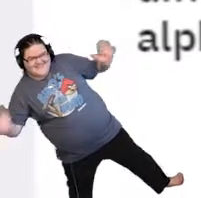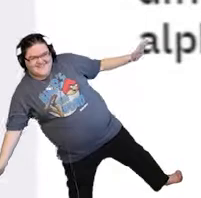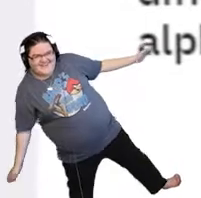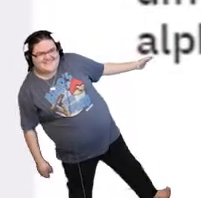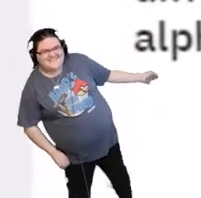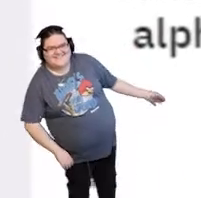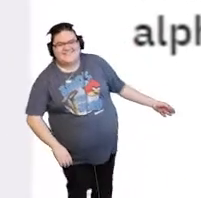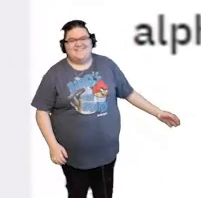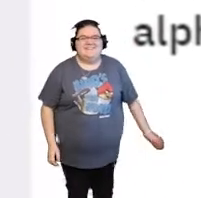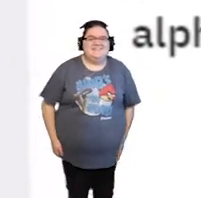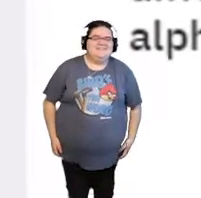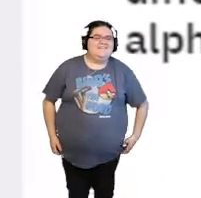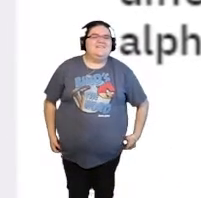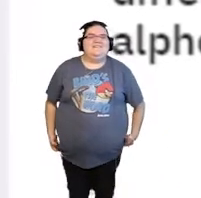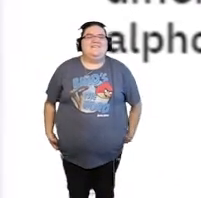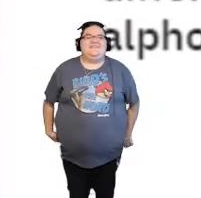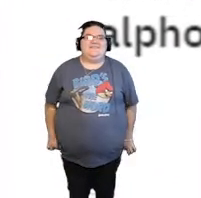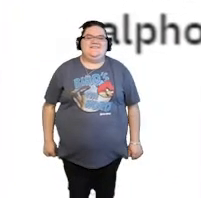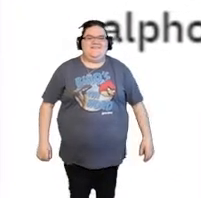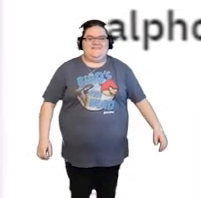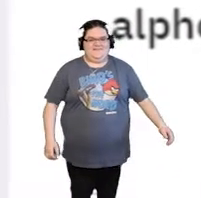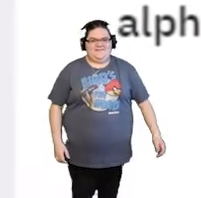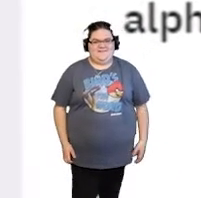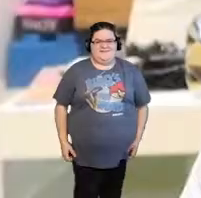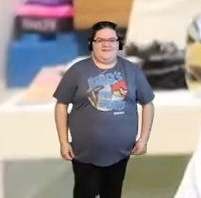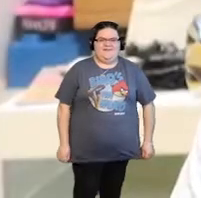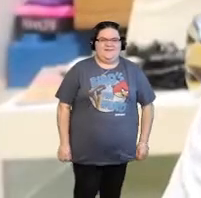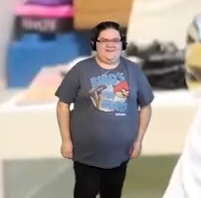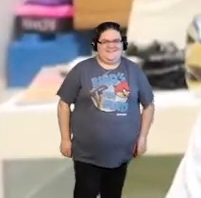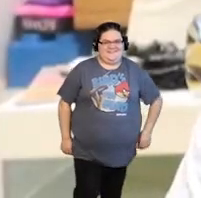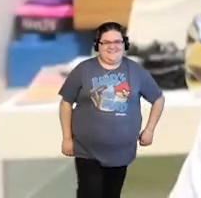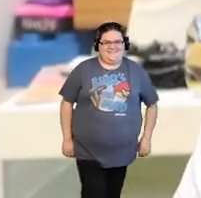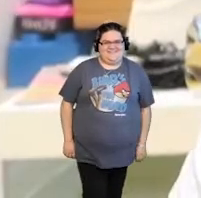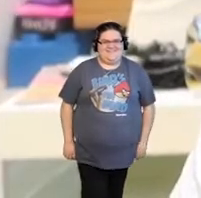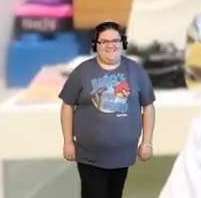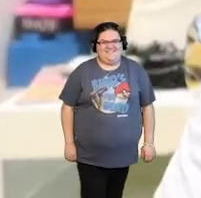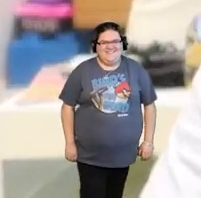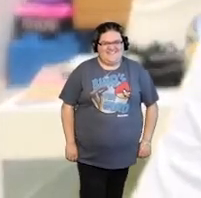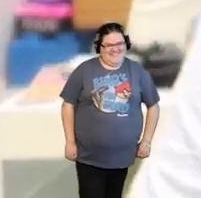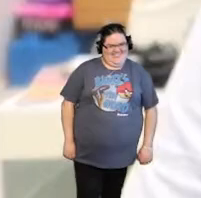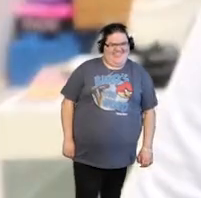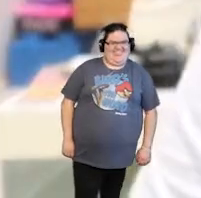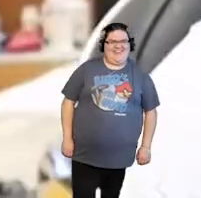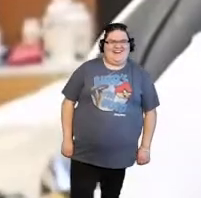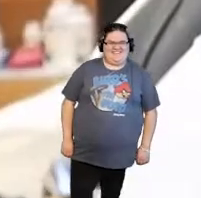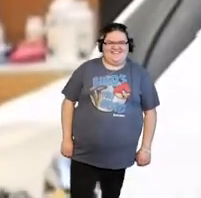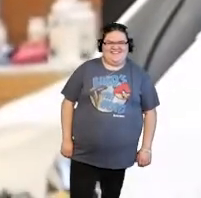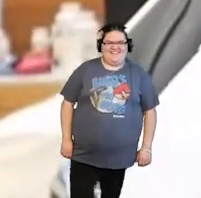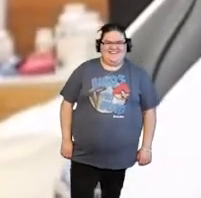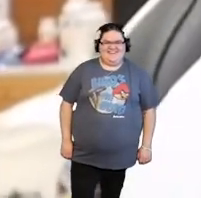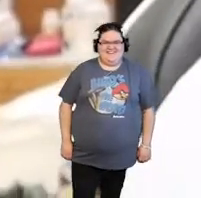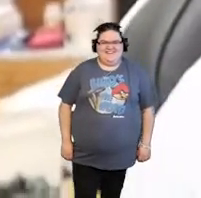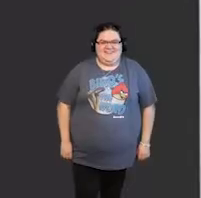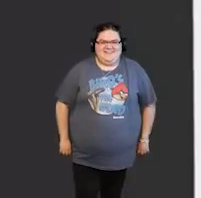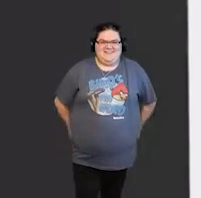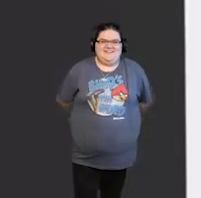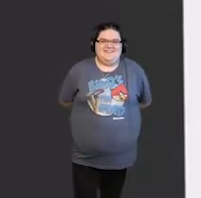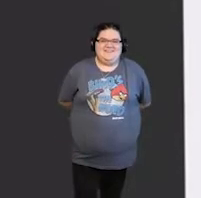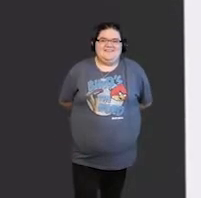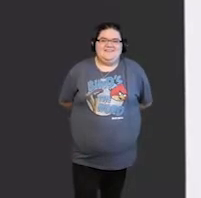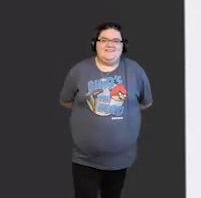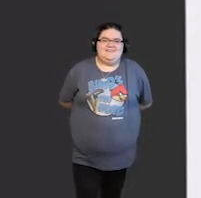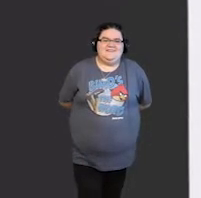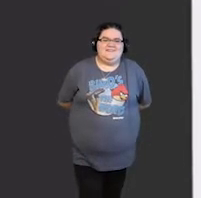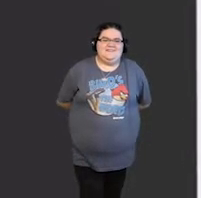JJ, I'm currently a student at Berklee College of Music in Boston. Okay. You know all your right. stuff, okay? You all have right.